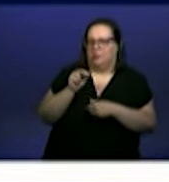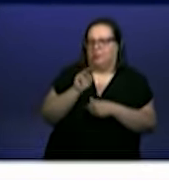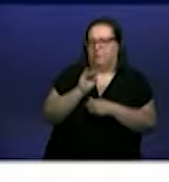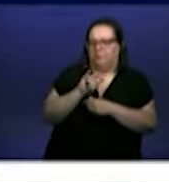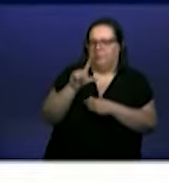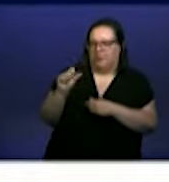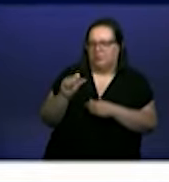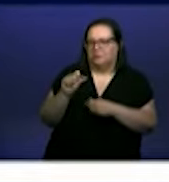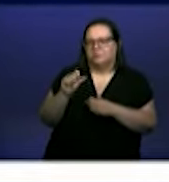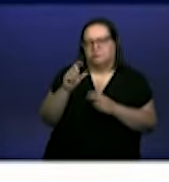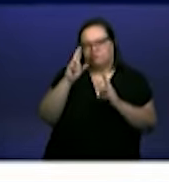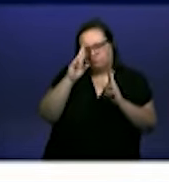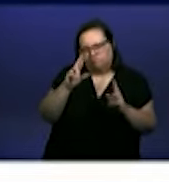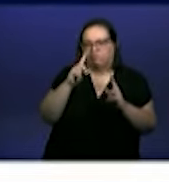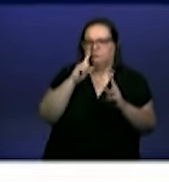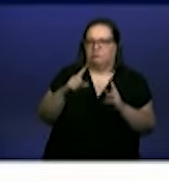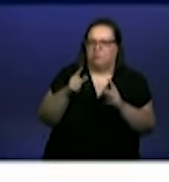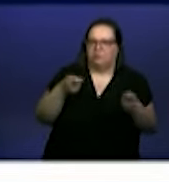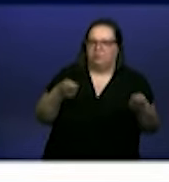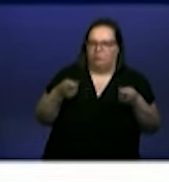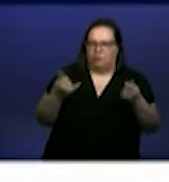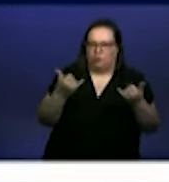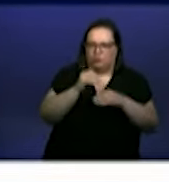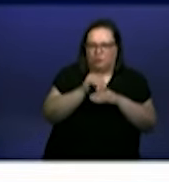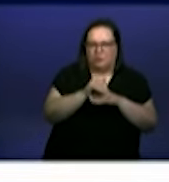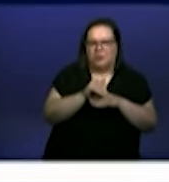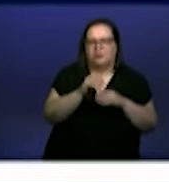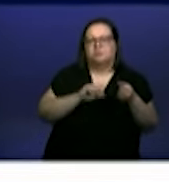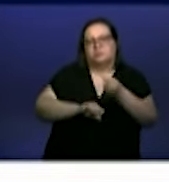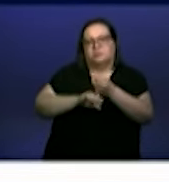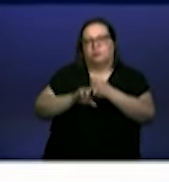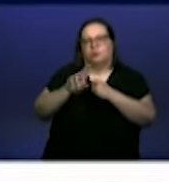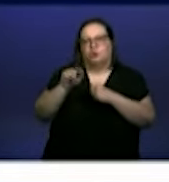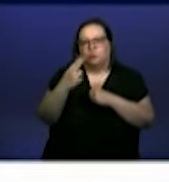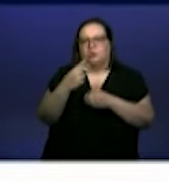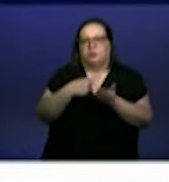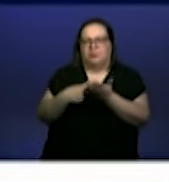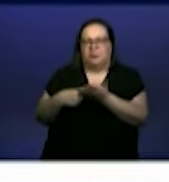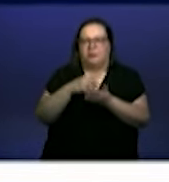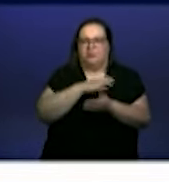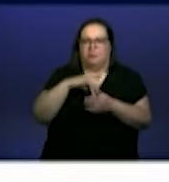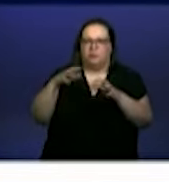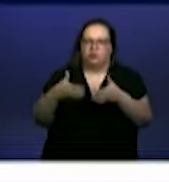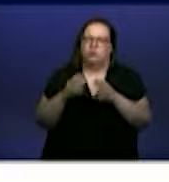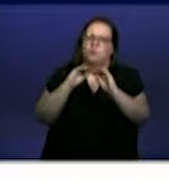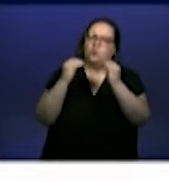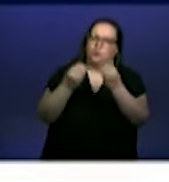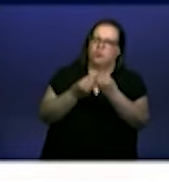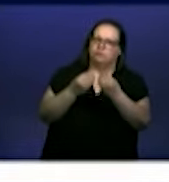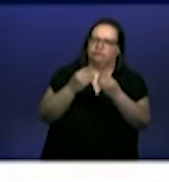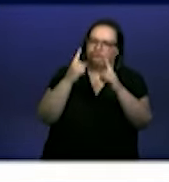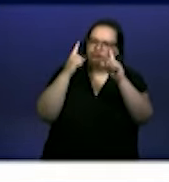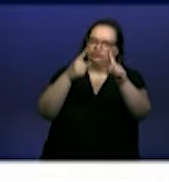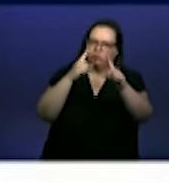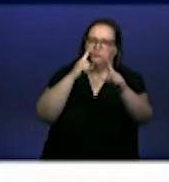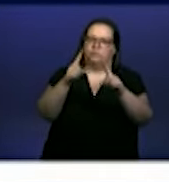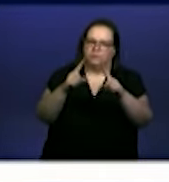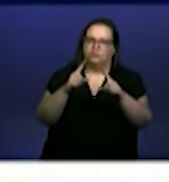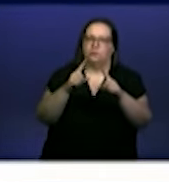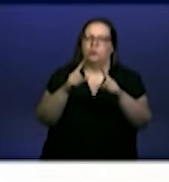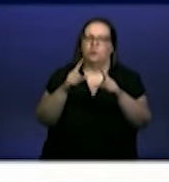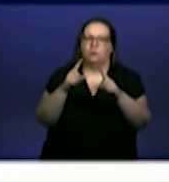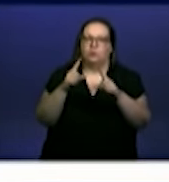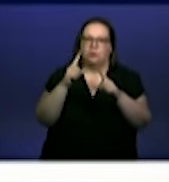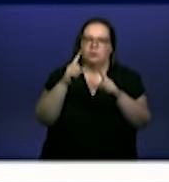tonight's discussion, sponsored by the Utah Debate Commission, an organization dedicated to educating voters and encouraging the civil exchange